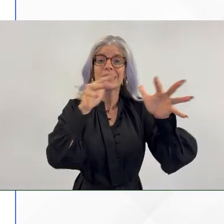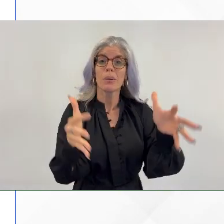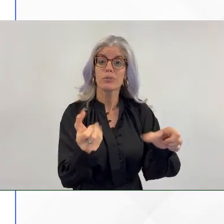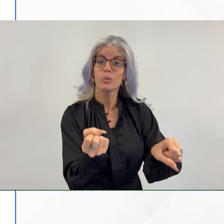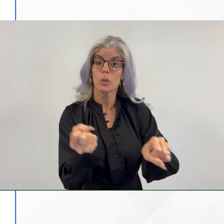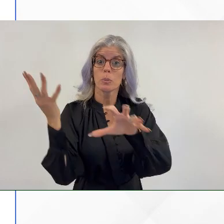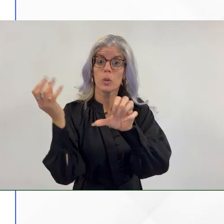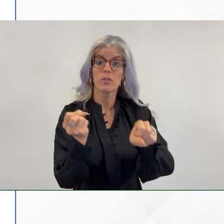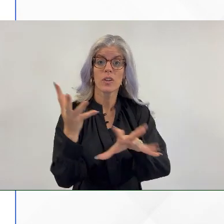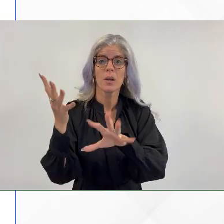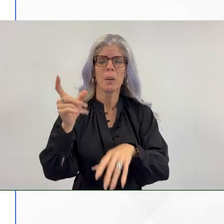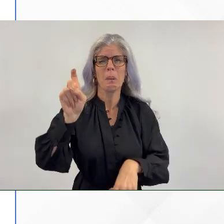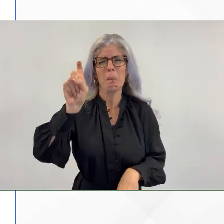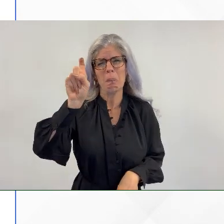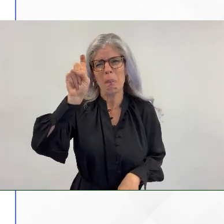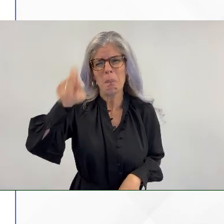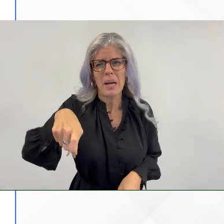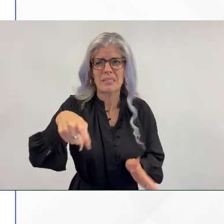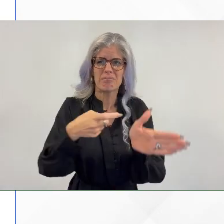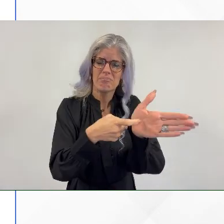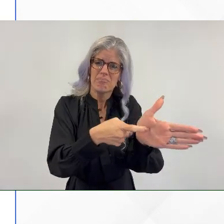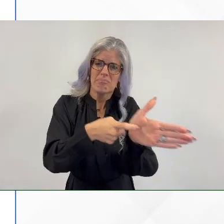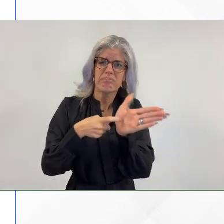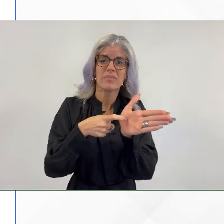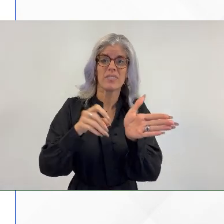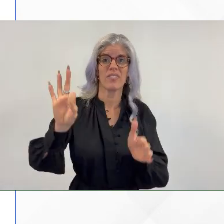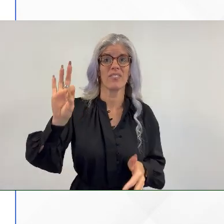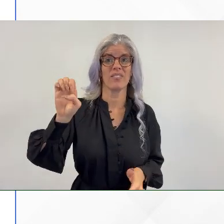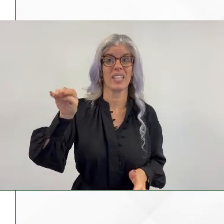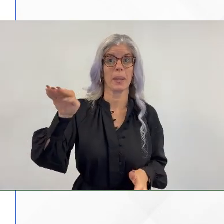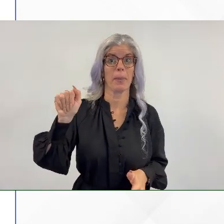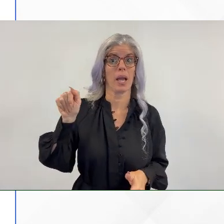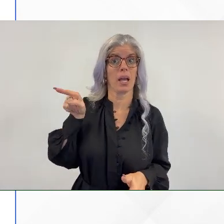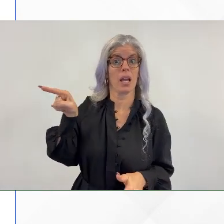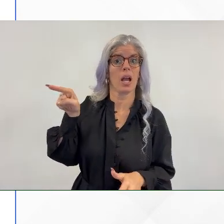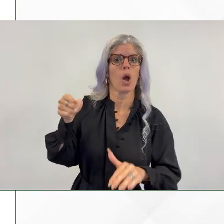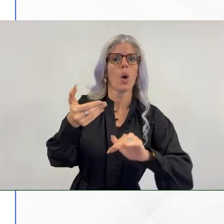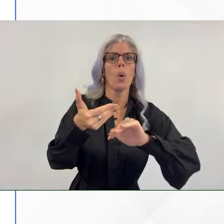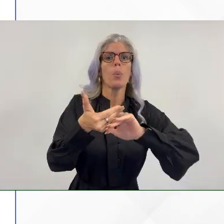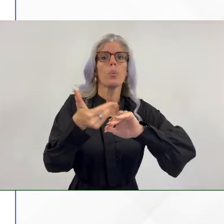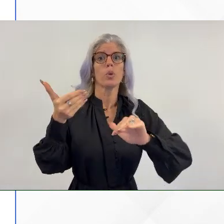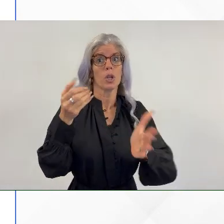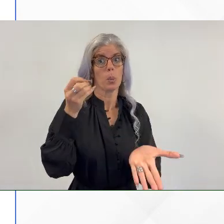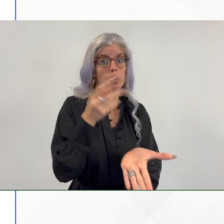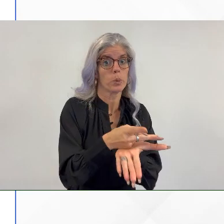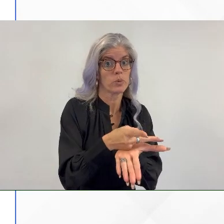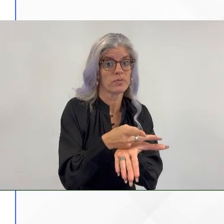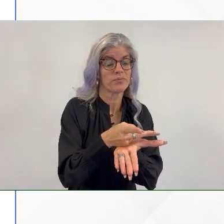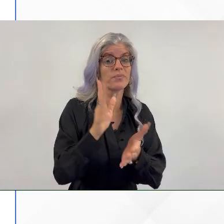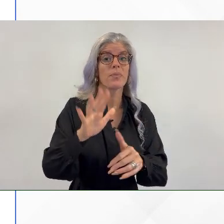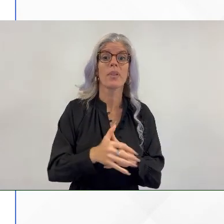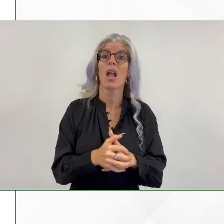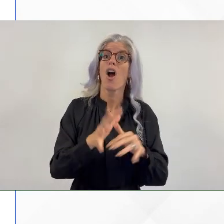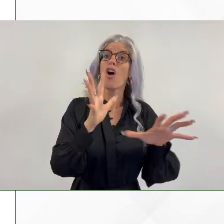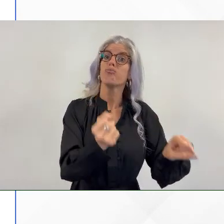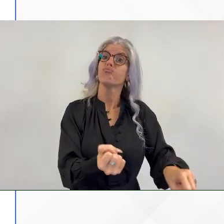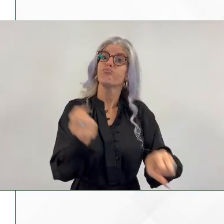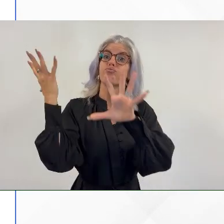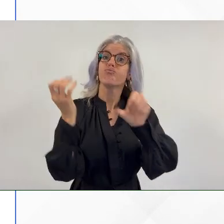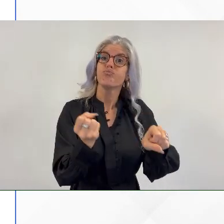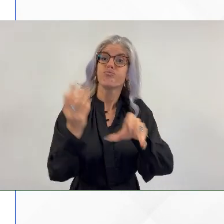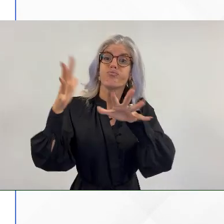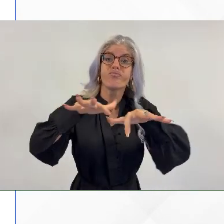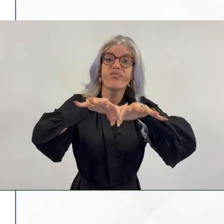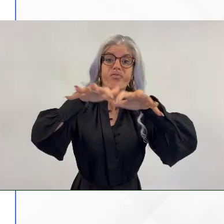such as industrial parks, golf courses, cemeteries, apartments, condominiums, and trailer parks, is